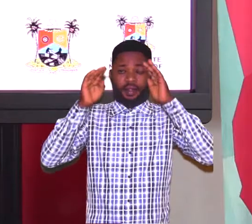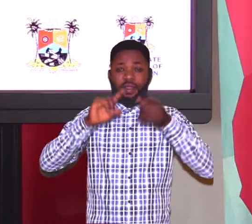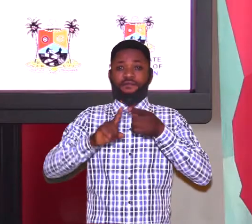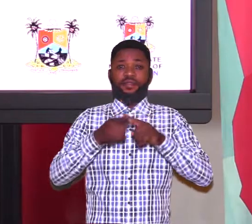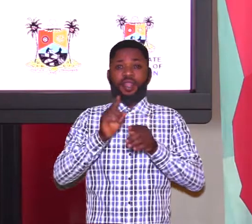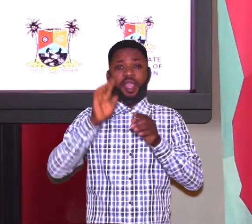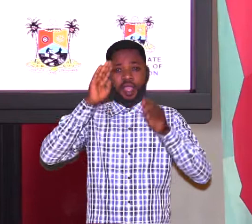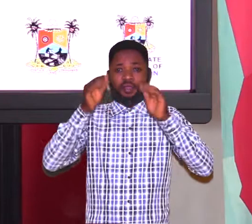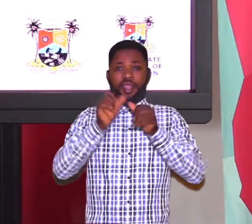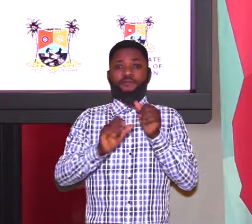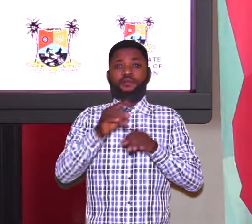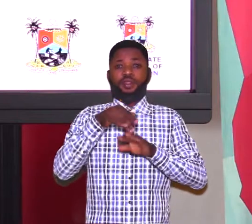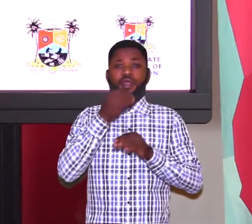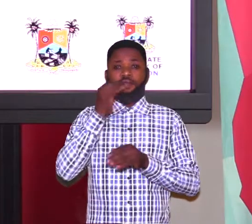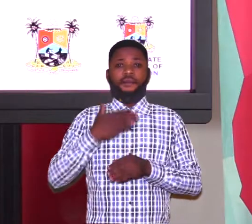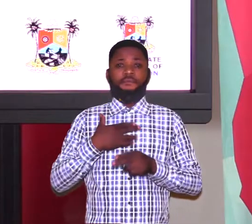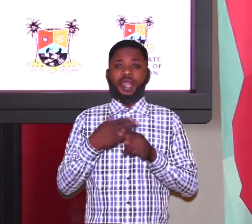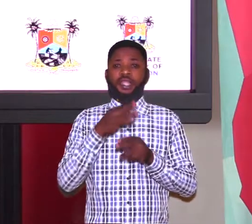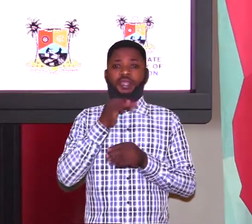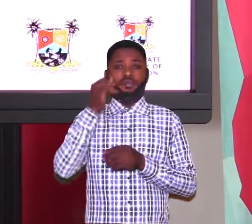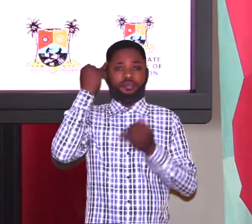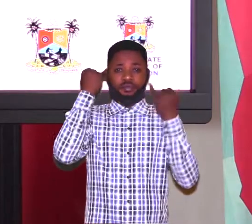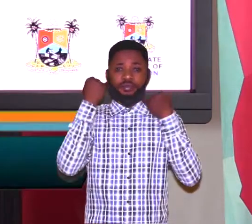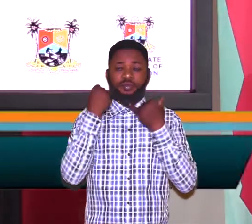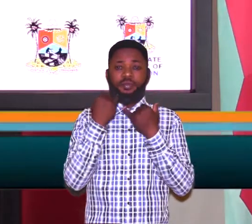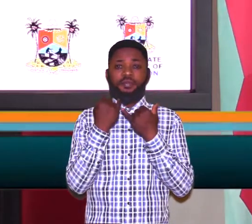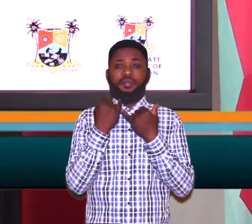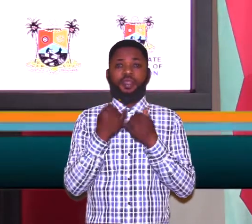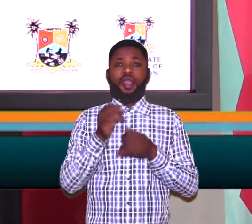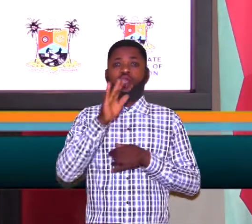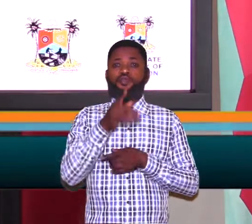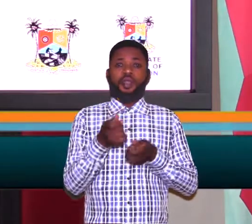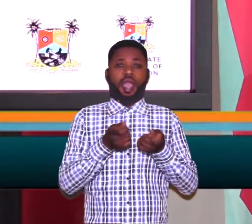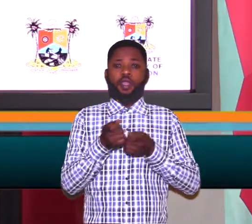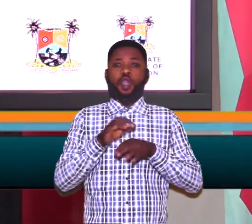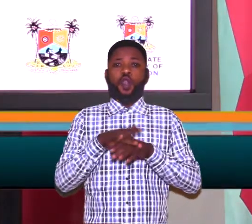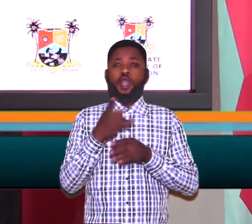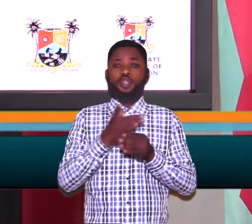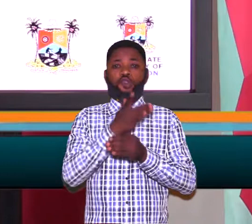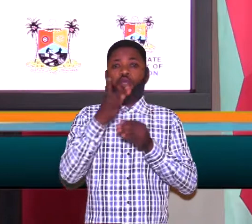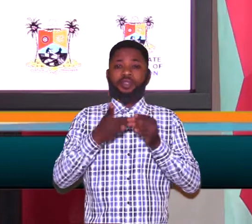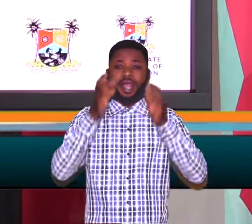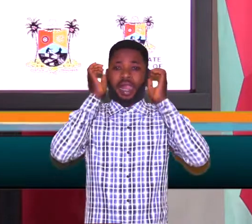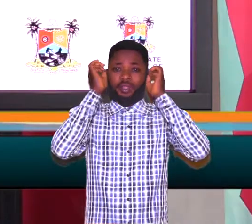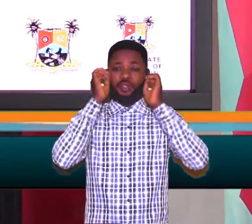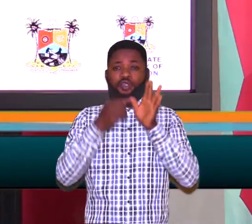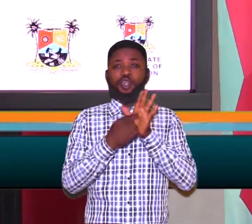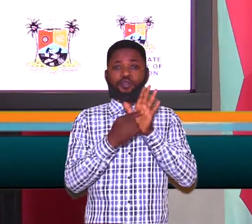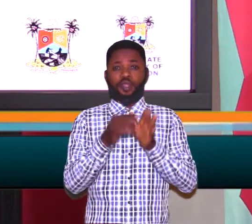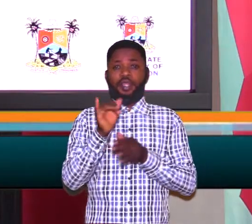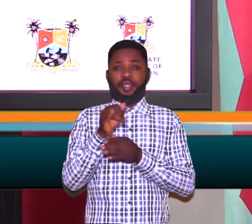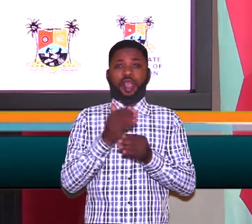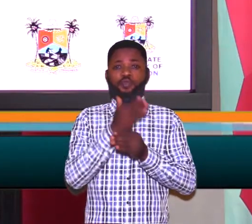Hello friends, hello everyone at home. My name is Wumi Tolu Alalade, your anchor on the Total Education